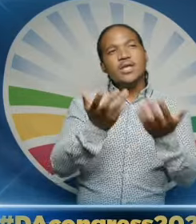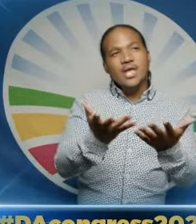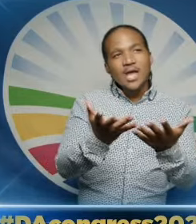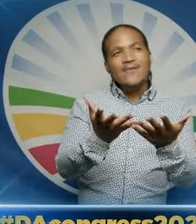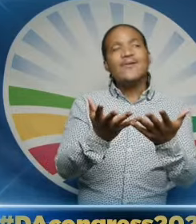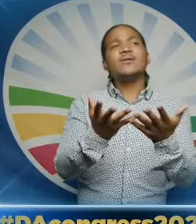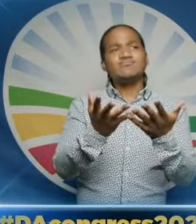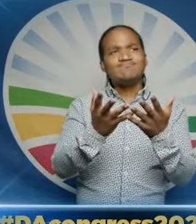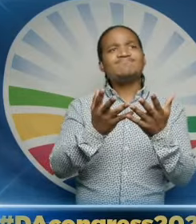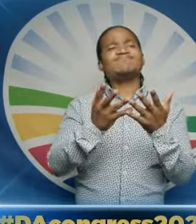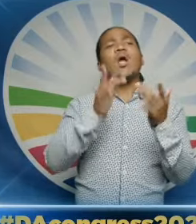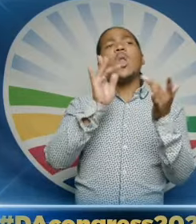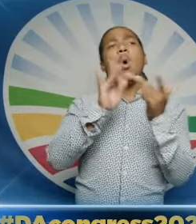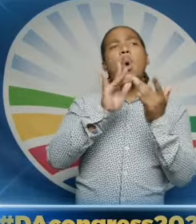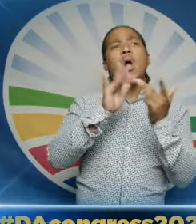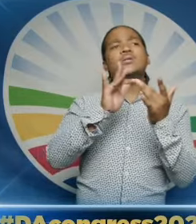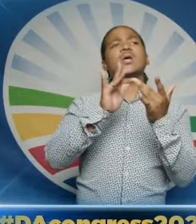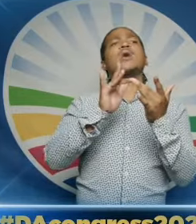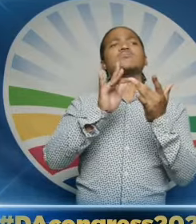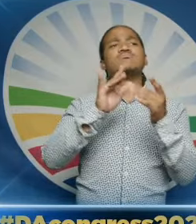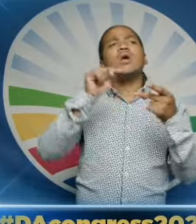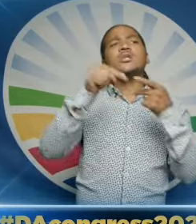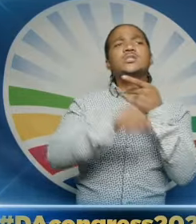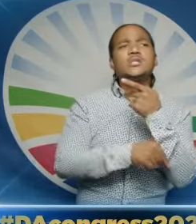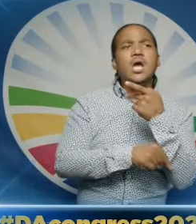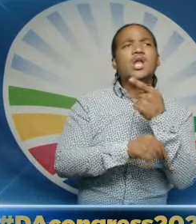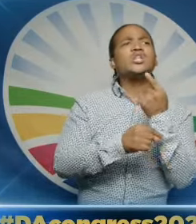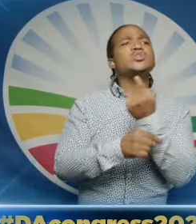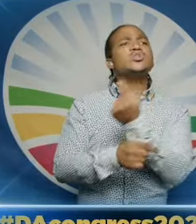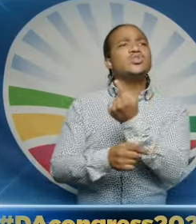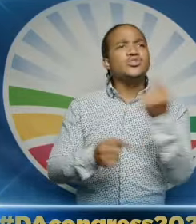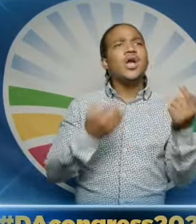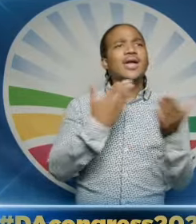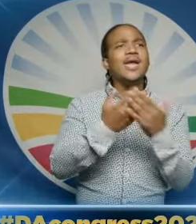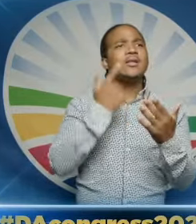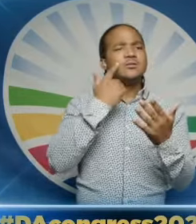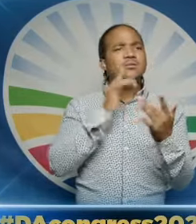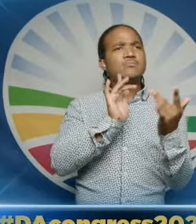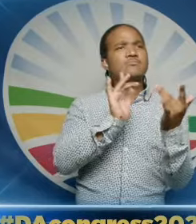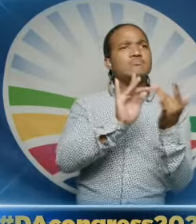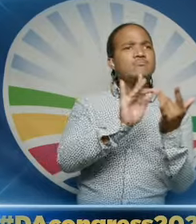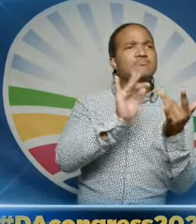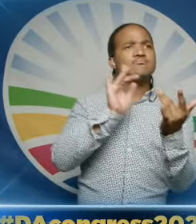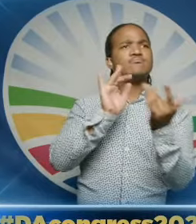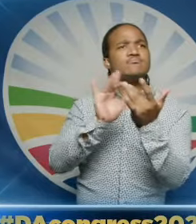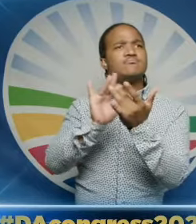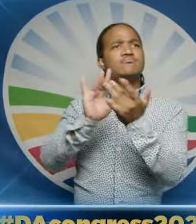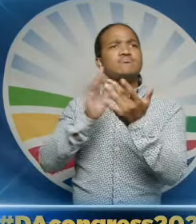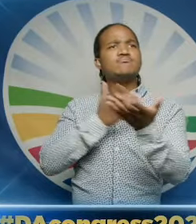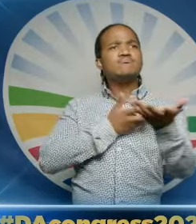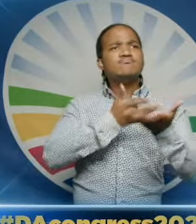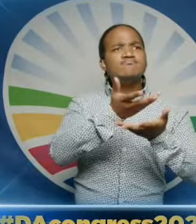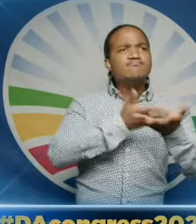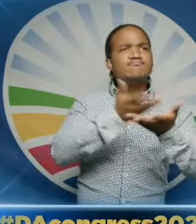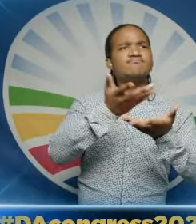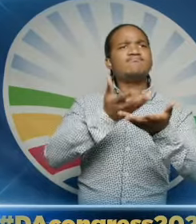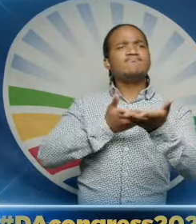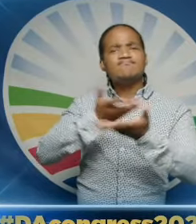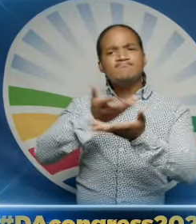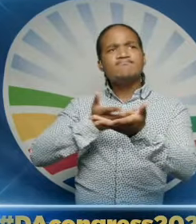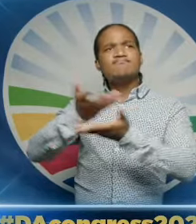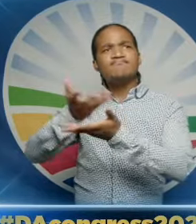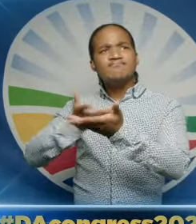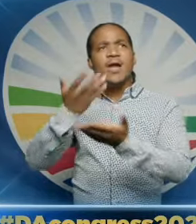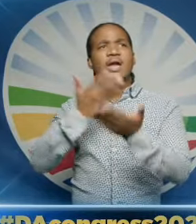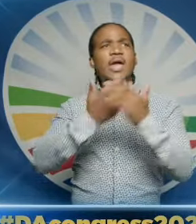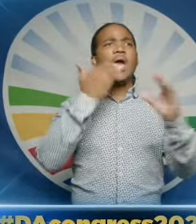contact details of all the delegates so that they may reach out to them, put to them their offer, they can